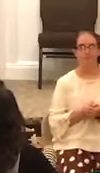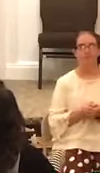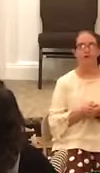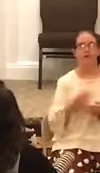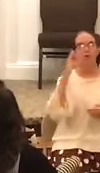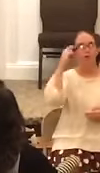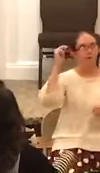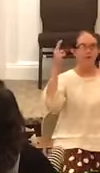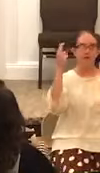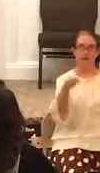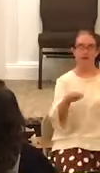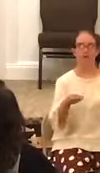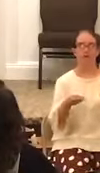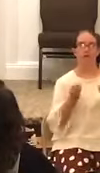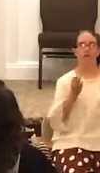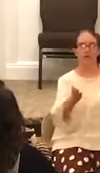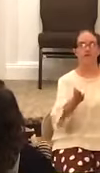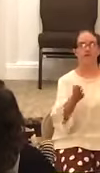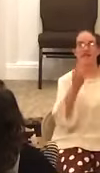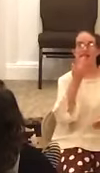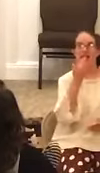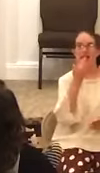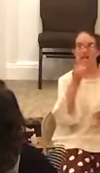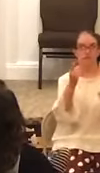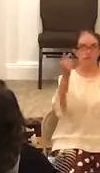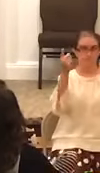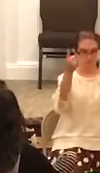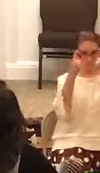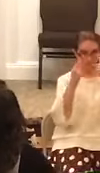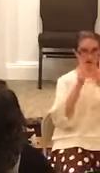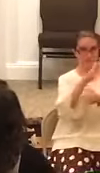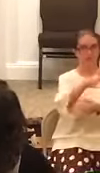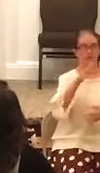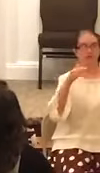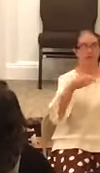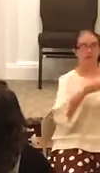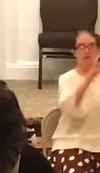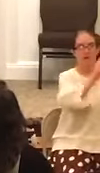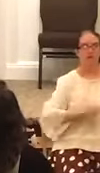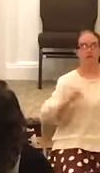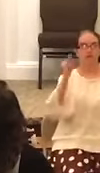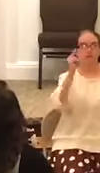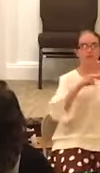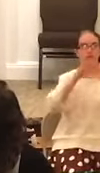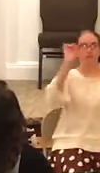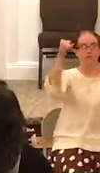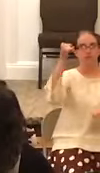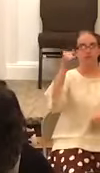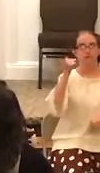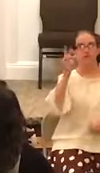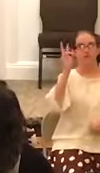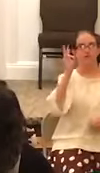the reason it happened was to give us a taste of what's coming after the Antichrist has sat on the throne in Jerusalem